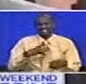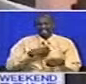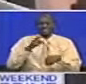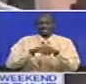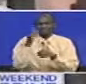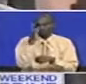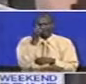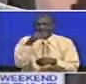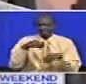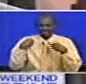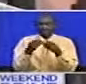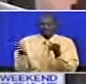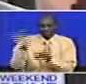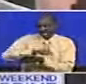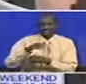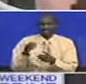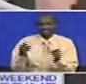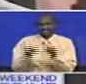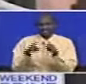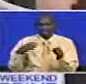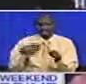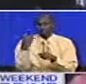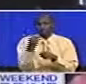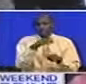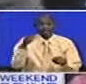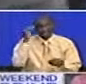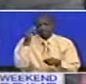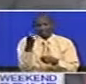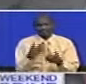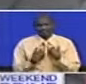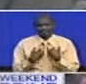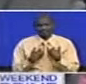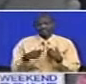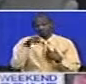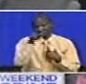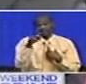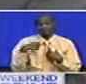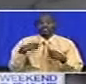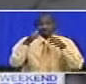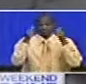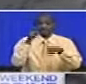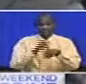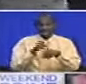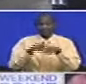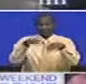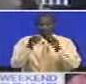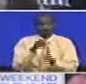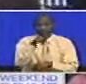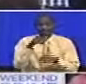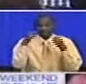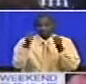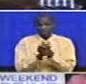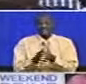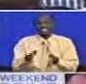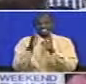regime is being recycled like hakuna vijana wengine wamesoma. Yeye ni champion ya maneno kwa funerals na